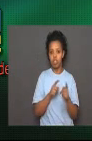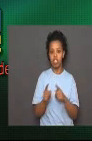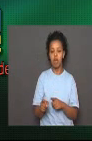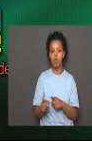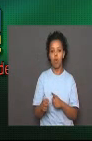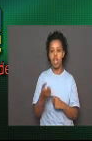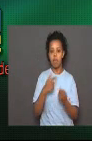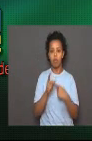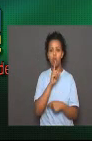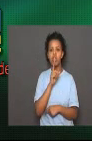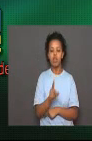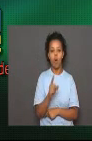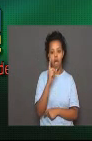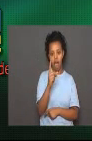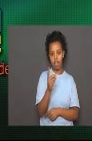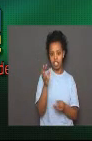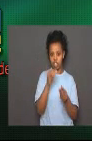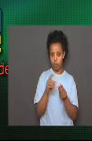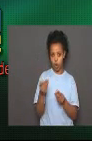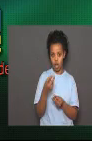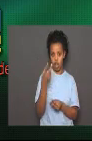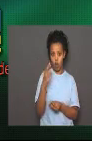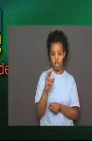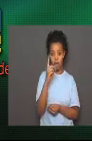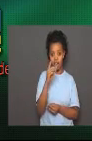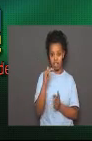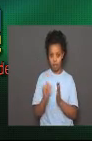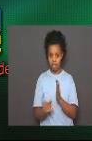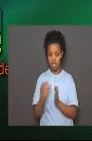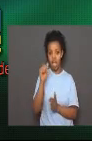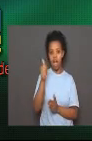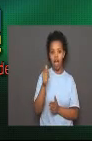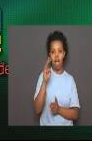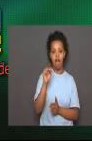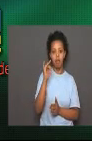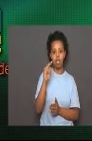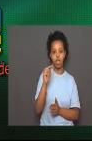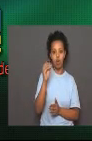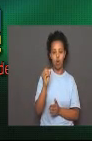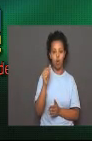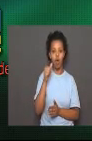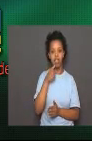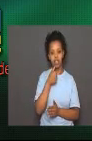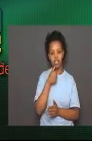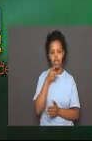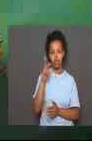to one extra or one fewer amino acid in the